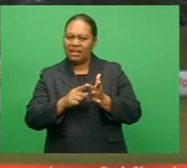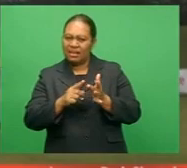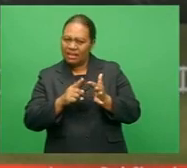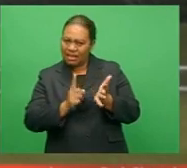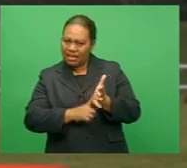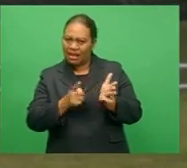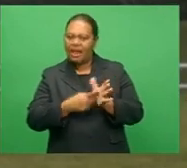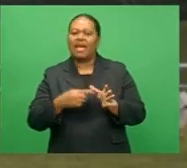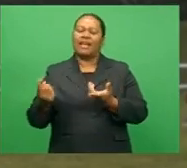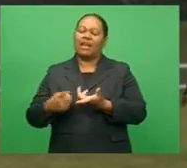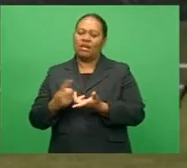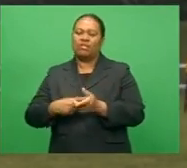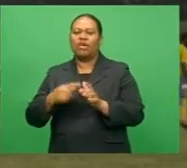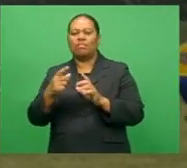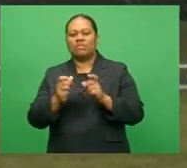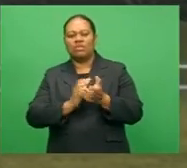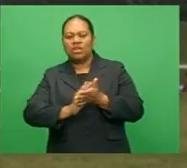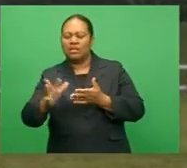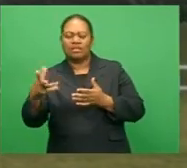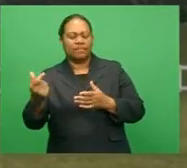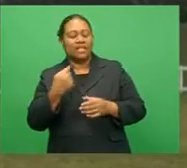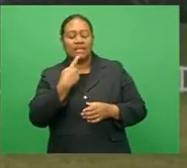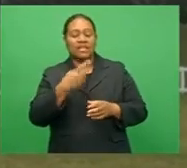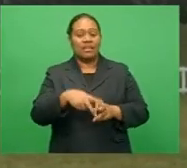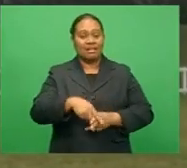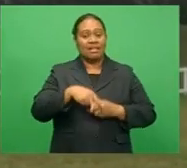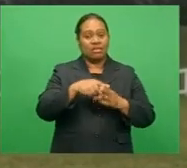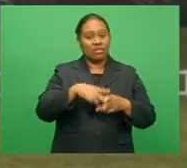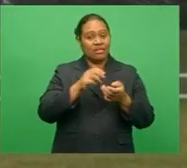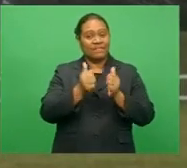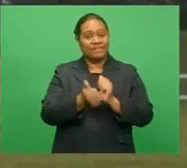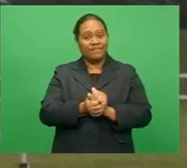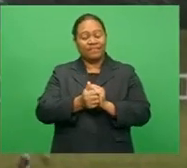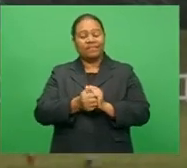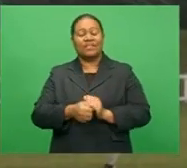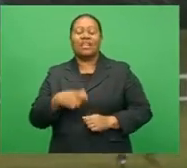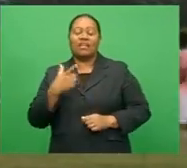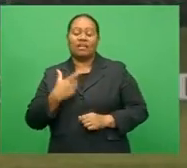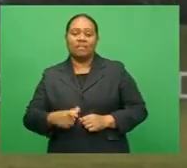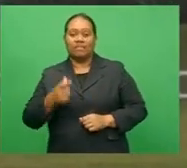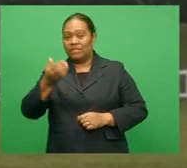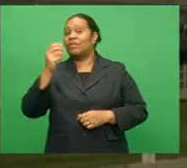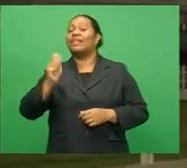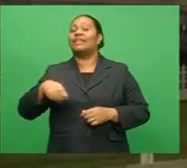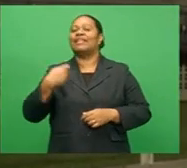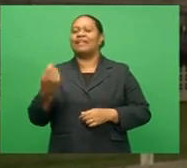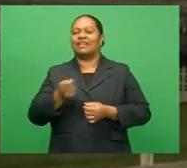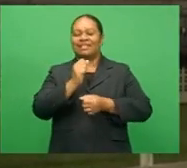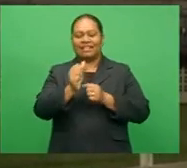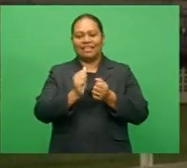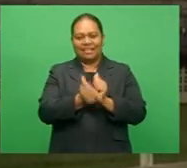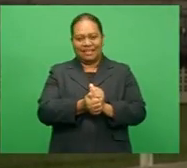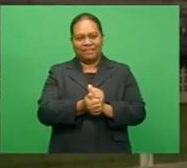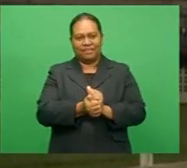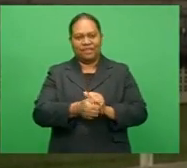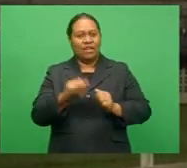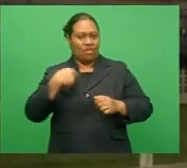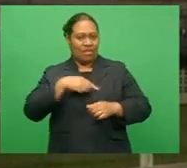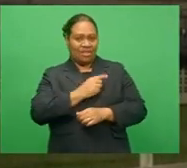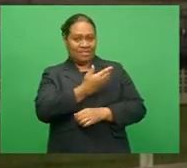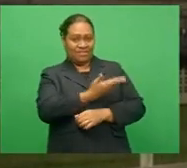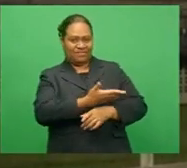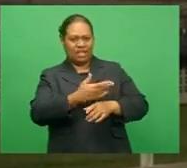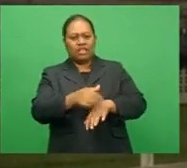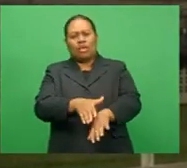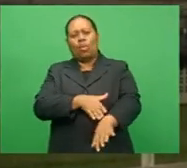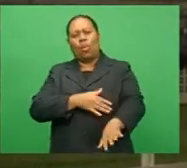Charles Williams cemented Nandronga's spot in the Premier Division for next season. It's been a long journey for us,